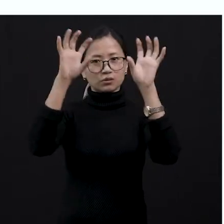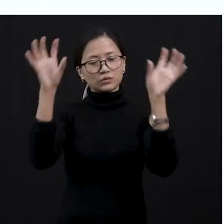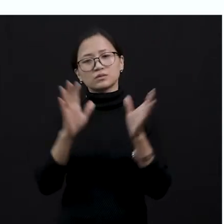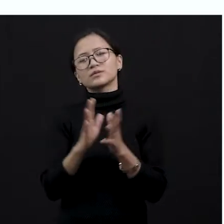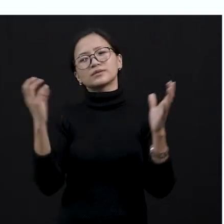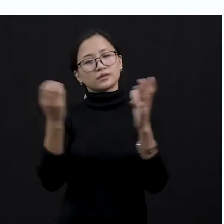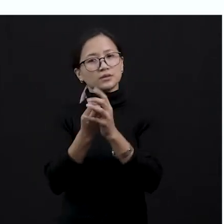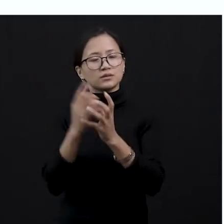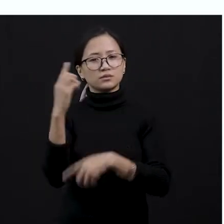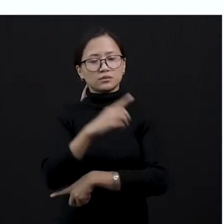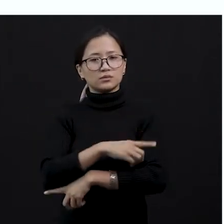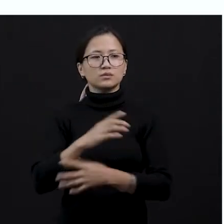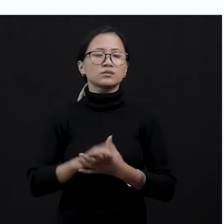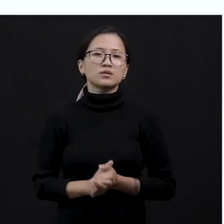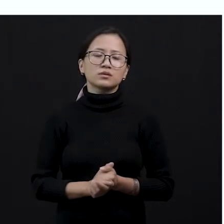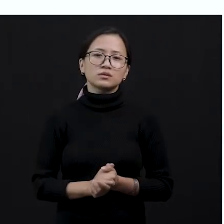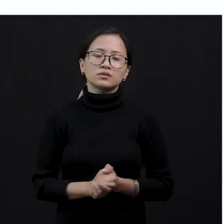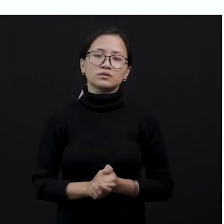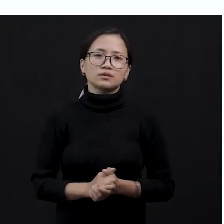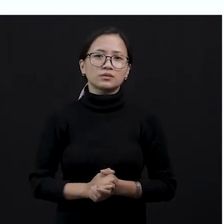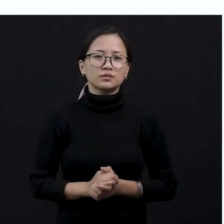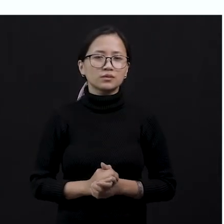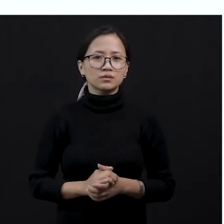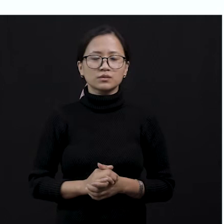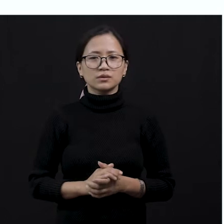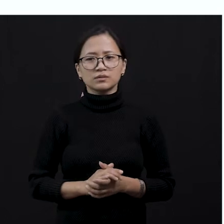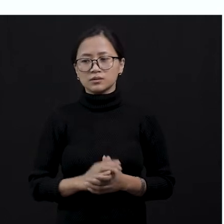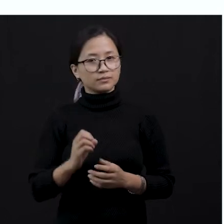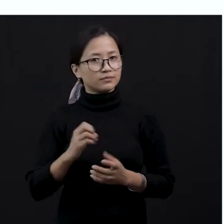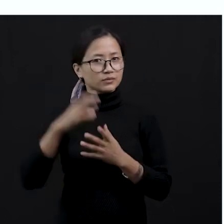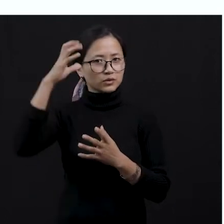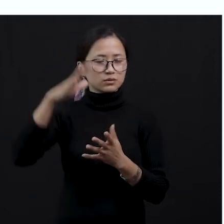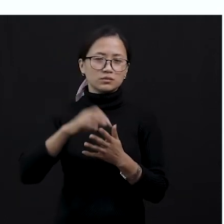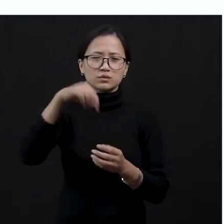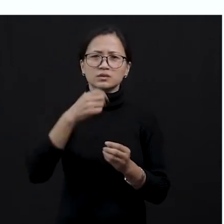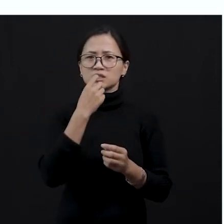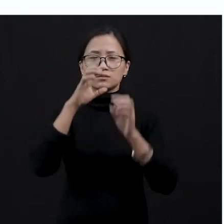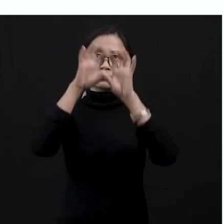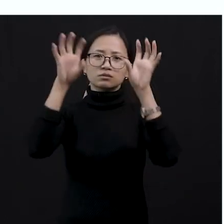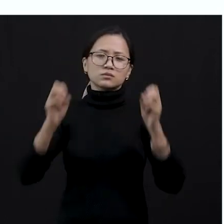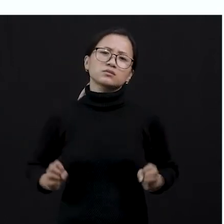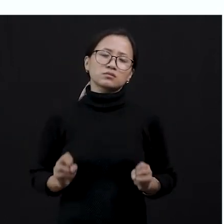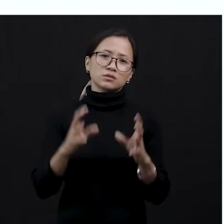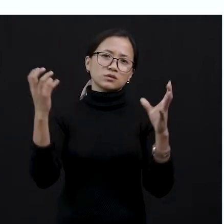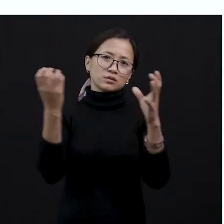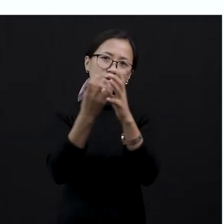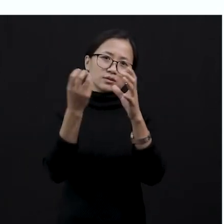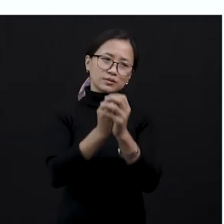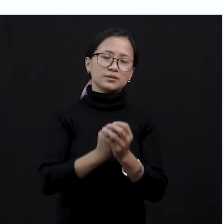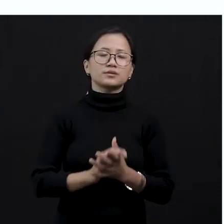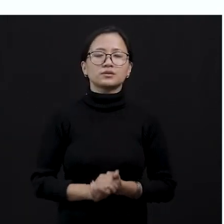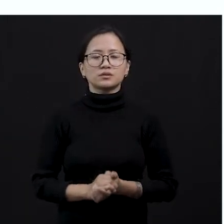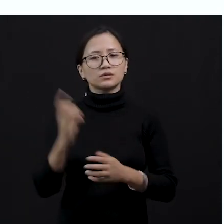sun shines, right? And when all the clouds gather, well, the sun was shining, but now the clouds started to gather, okay, during